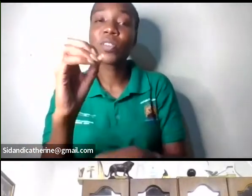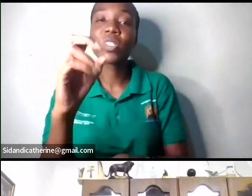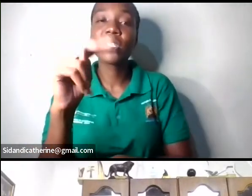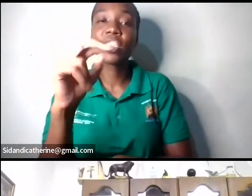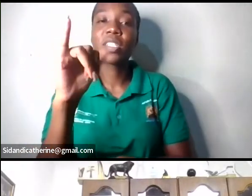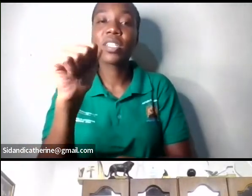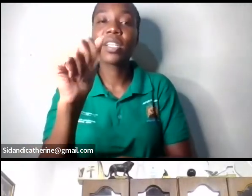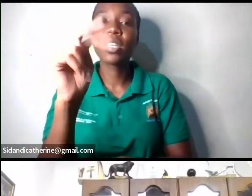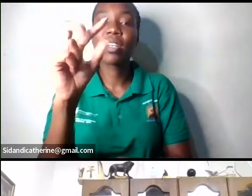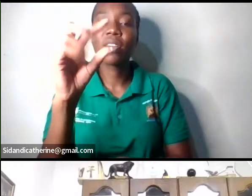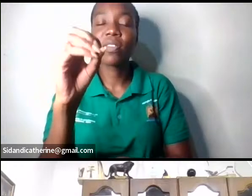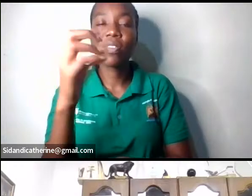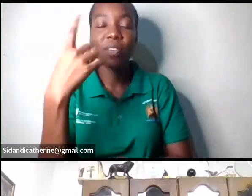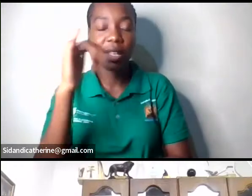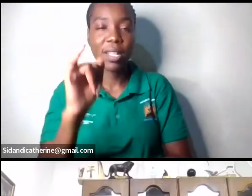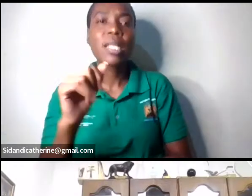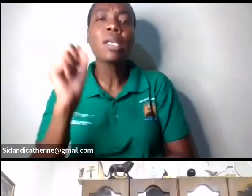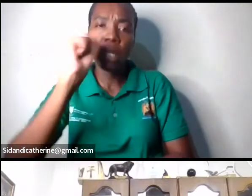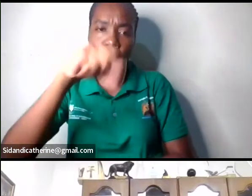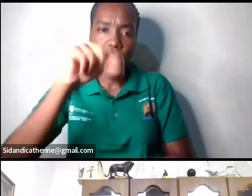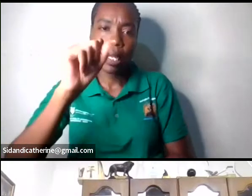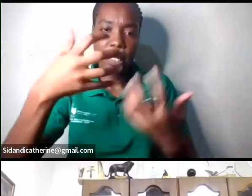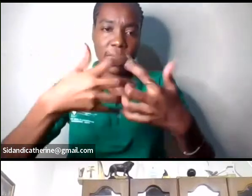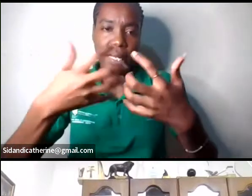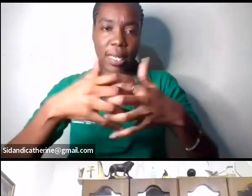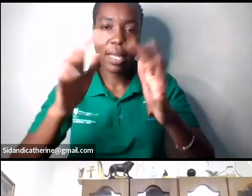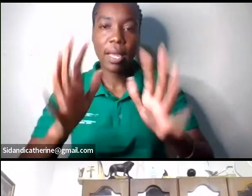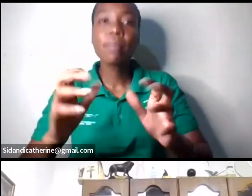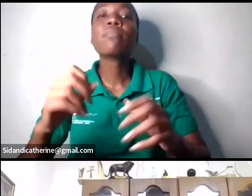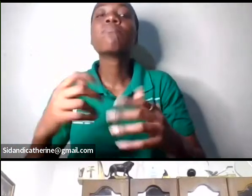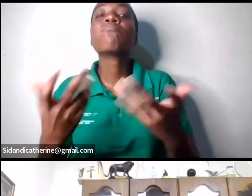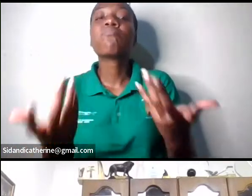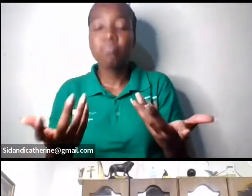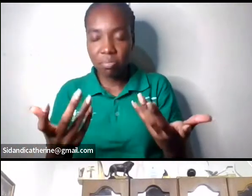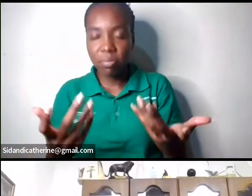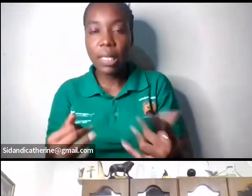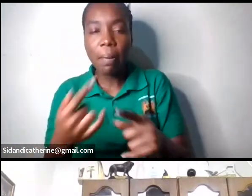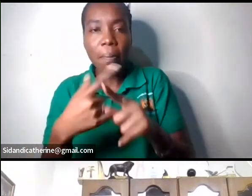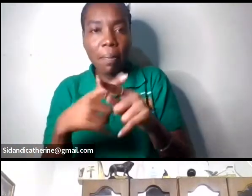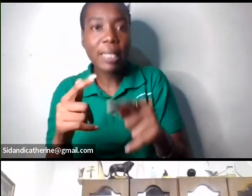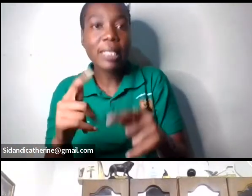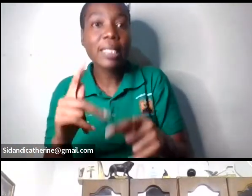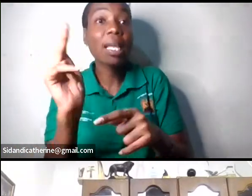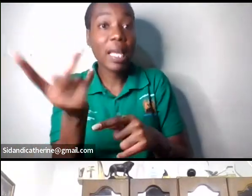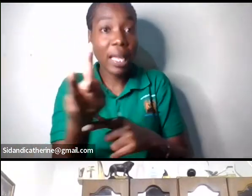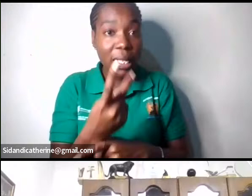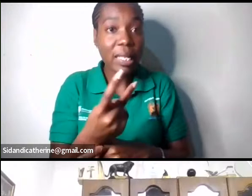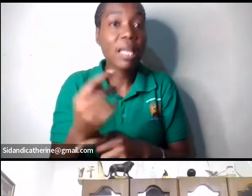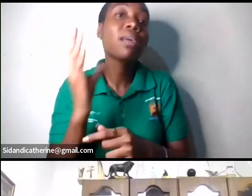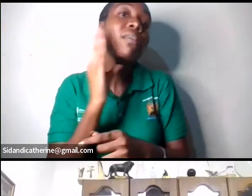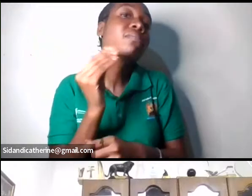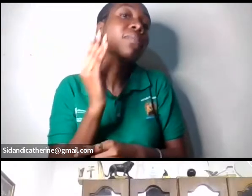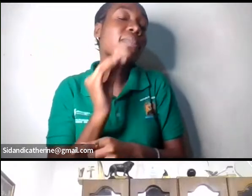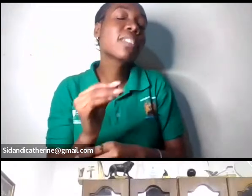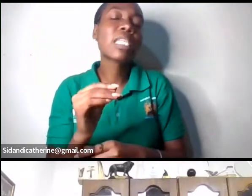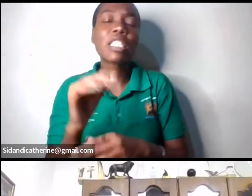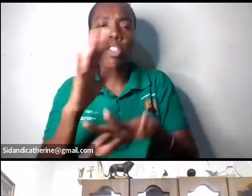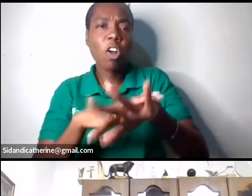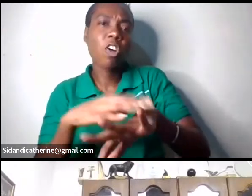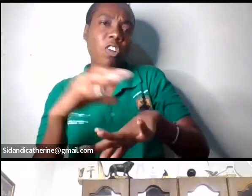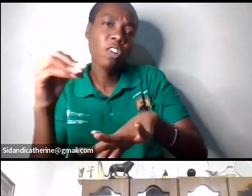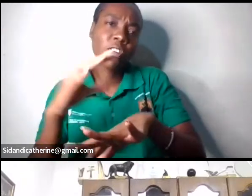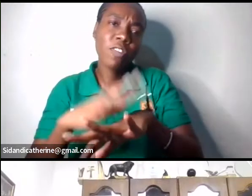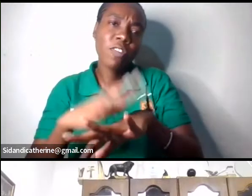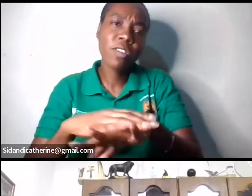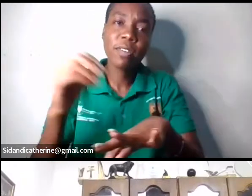Helen says, yes, engineer could switch off his video. Oh, meanwhile, Kenya is experiencing buffering internet on and off because of the deep sea fiber cut.